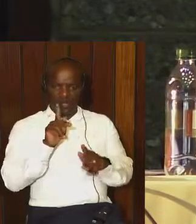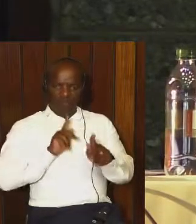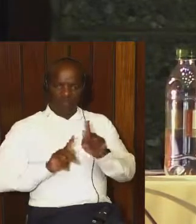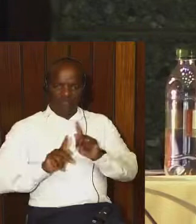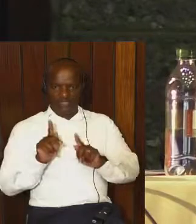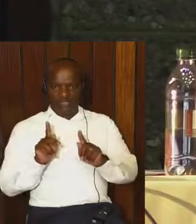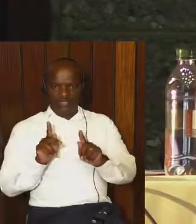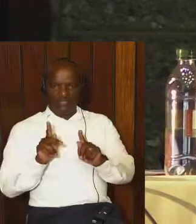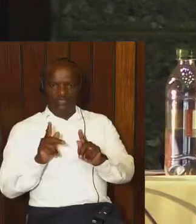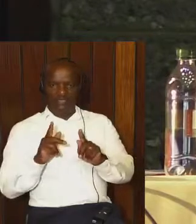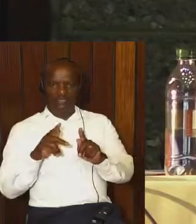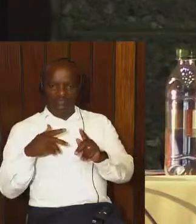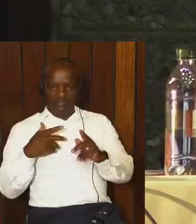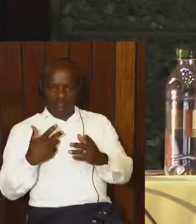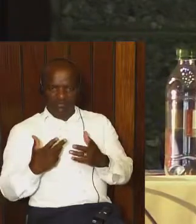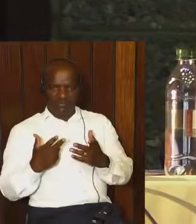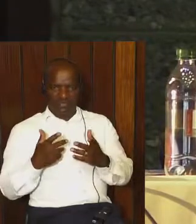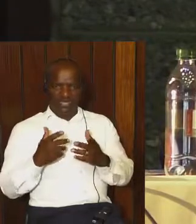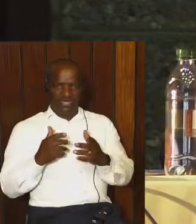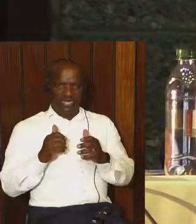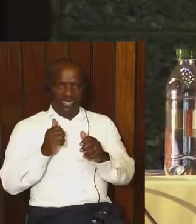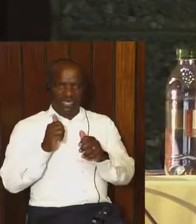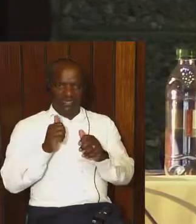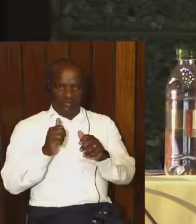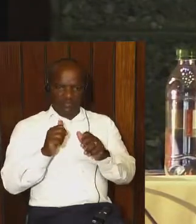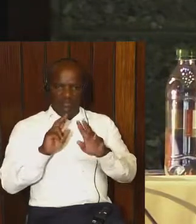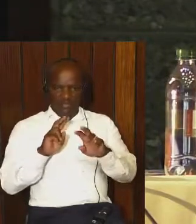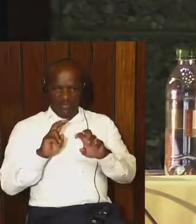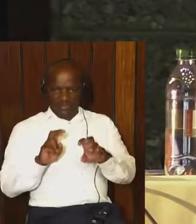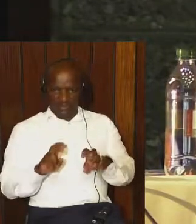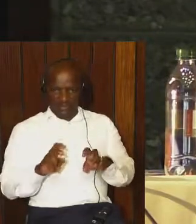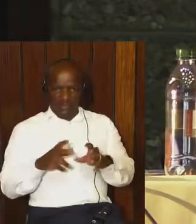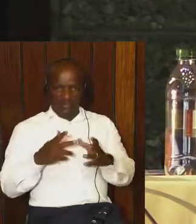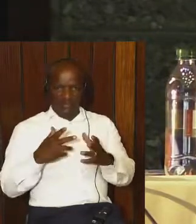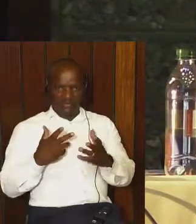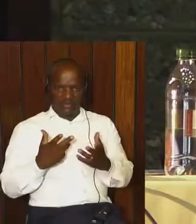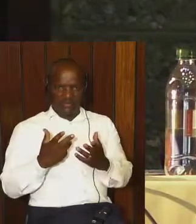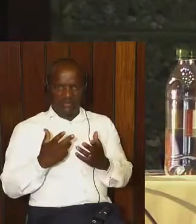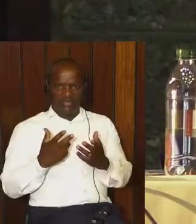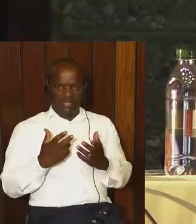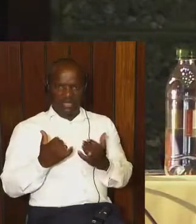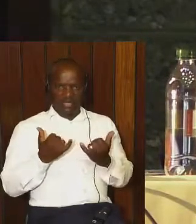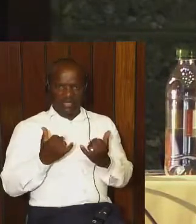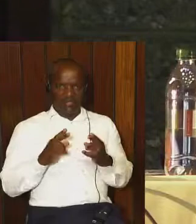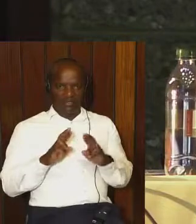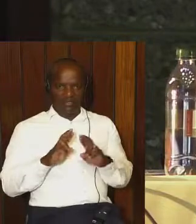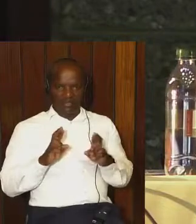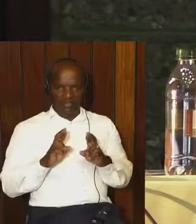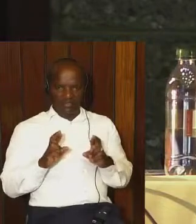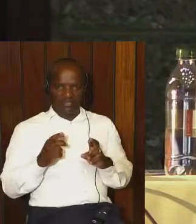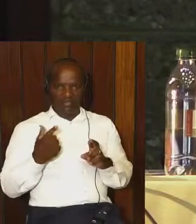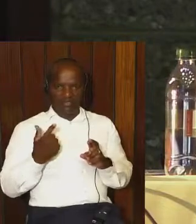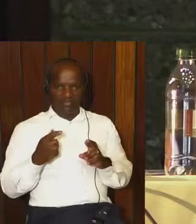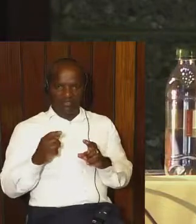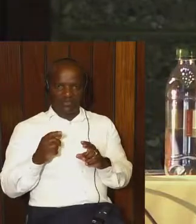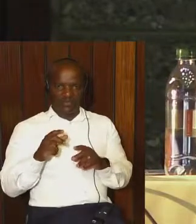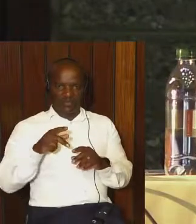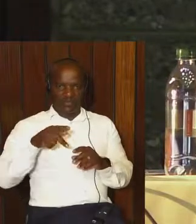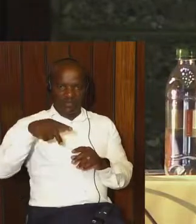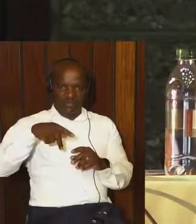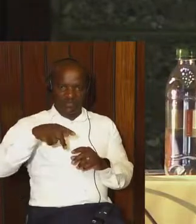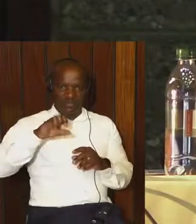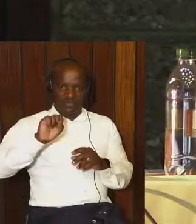us. They are signing SLAs, so we are ready now to appoint a PSP for these projects.